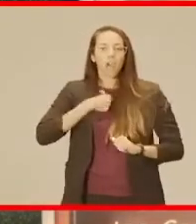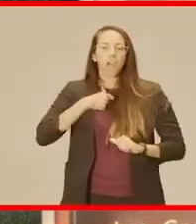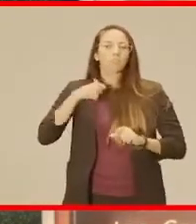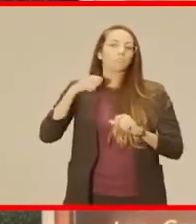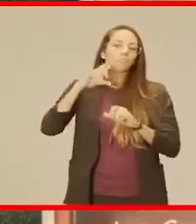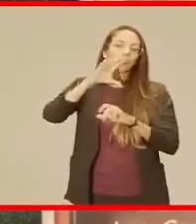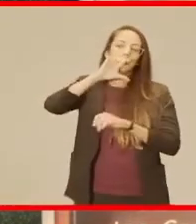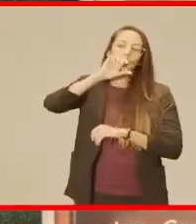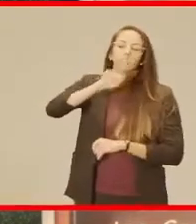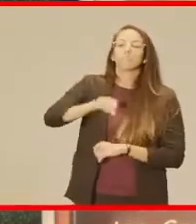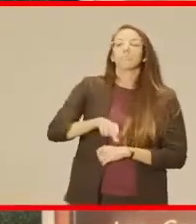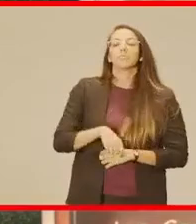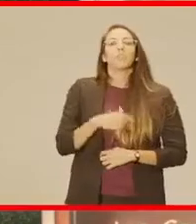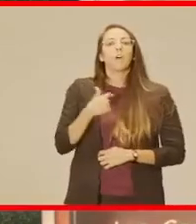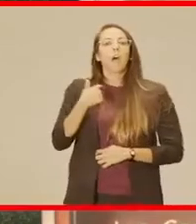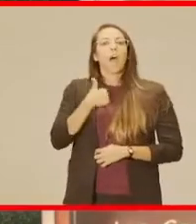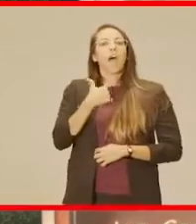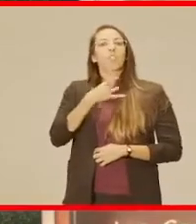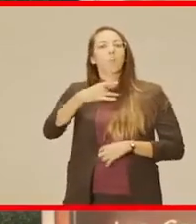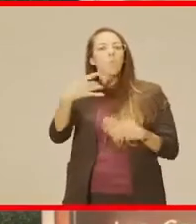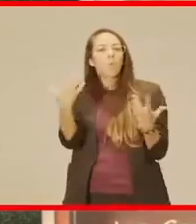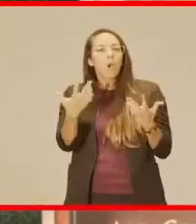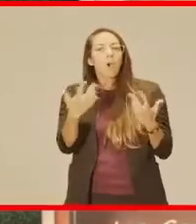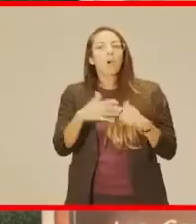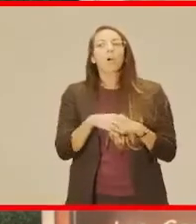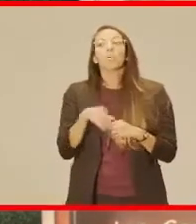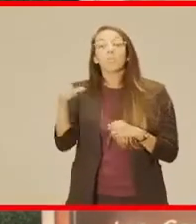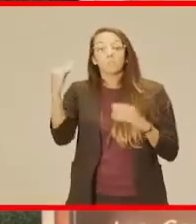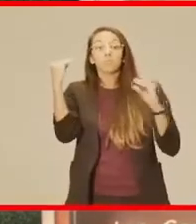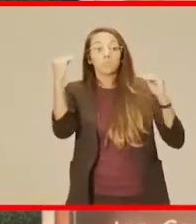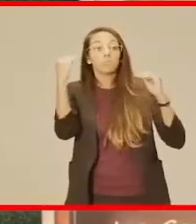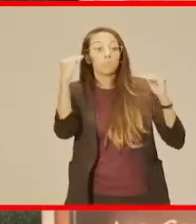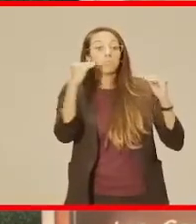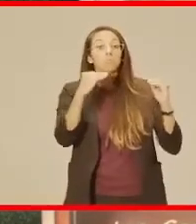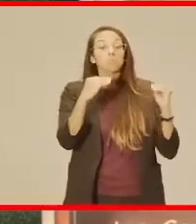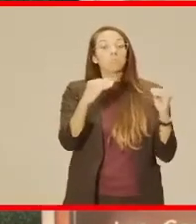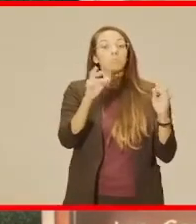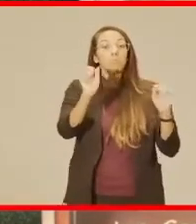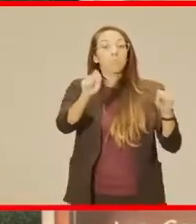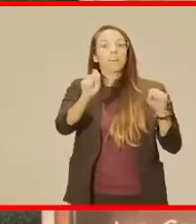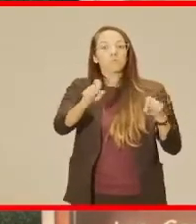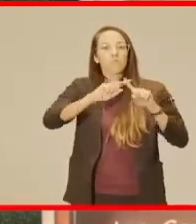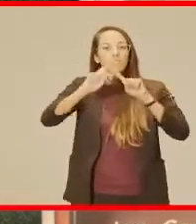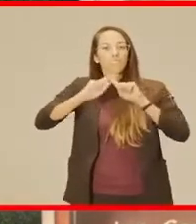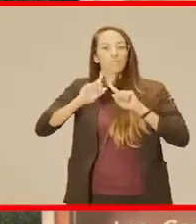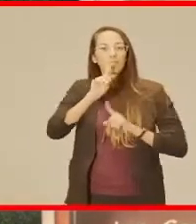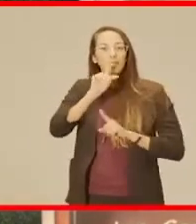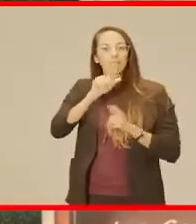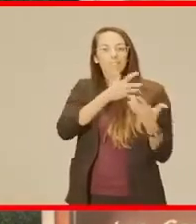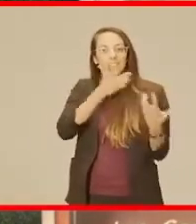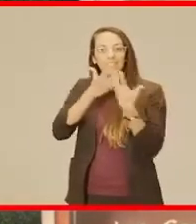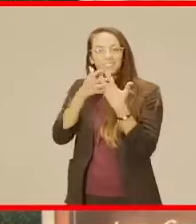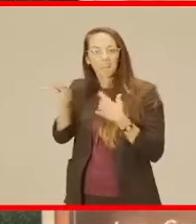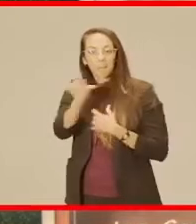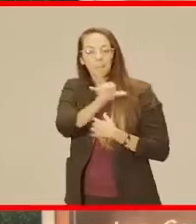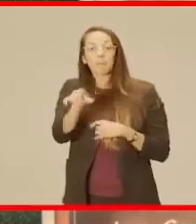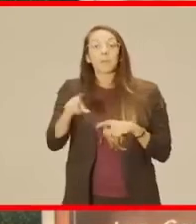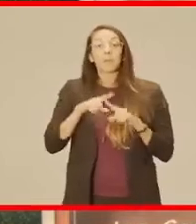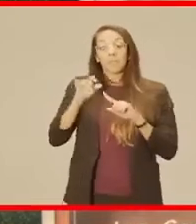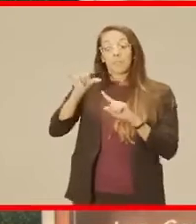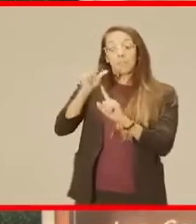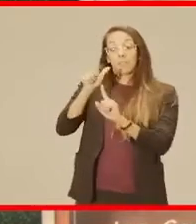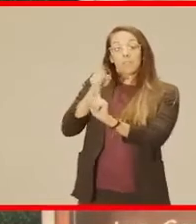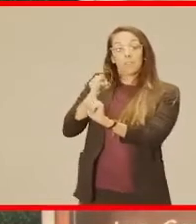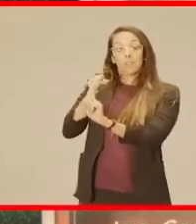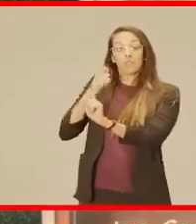about Steven Universe is it not only teaches awareness of different disabilities, it is one of those shows that actually uses a